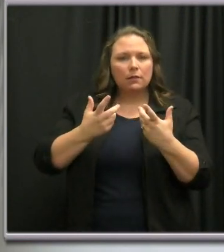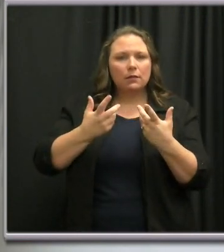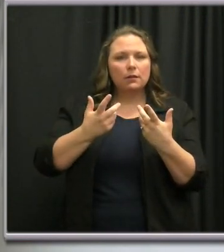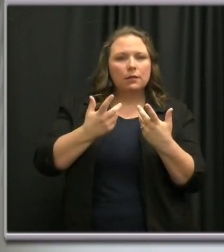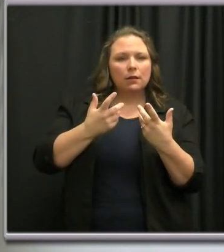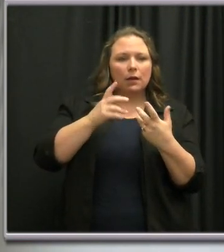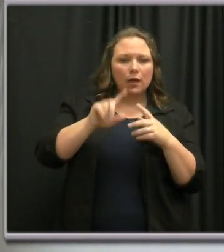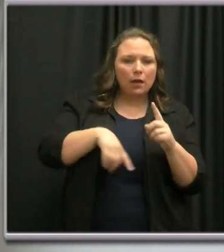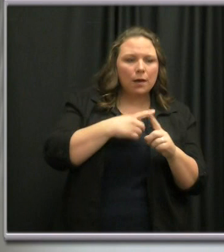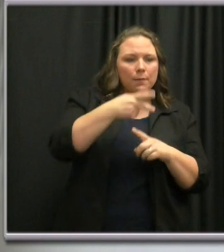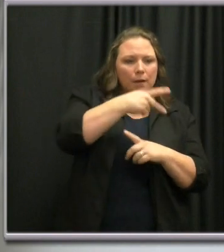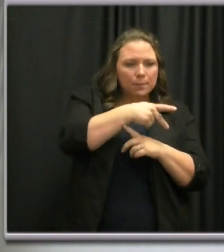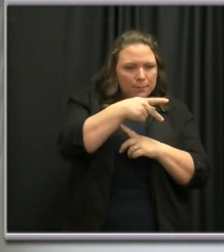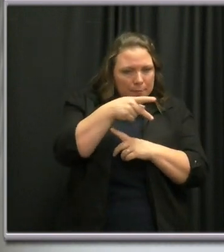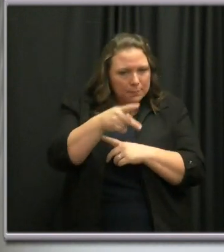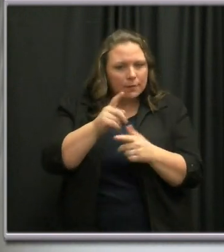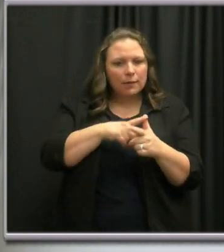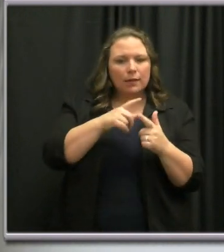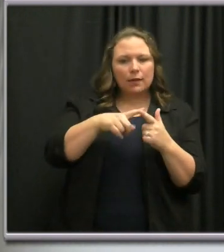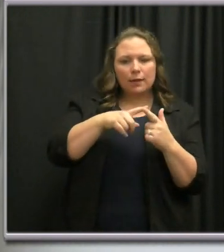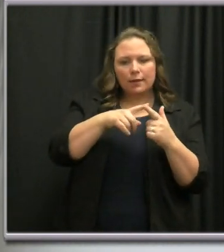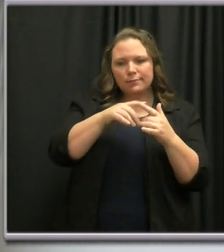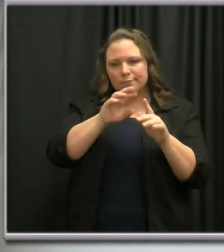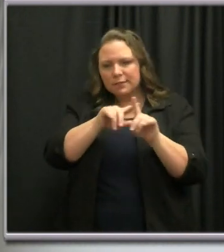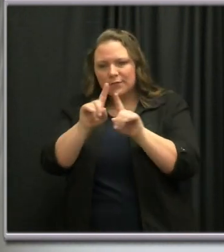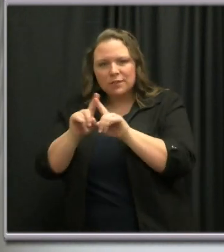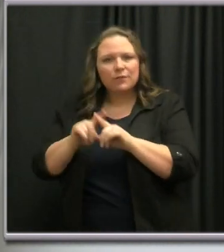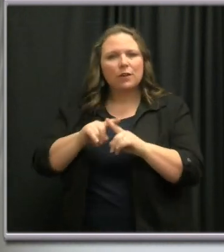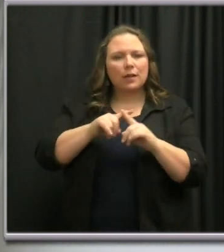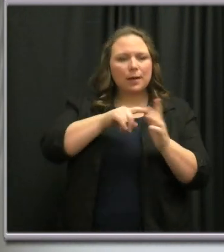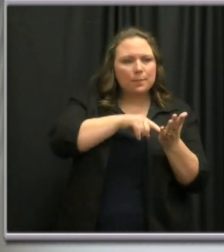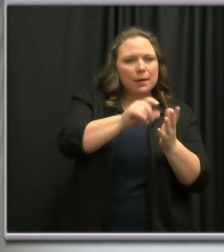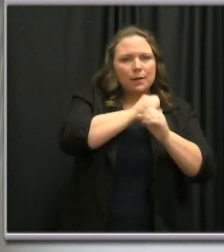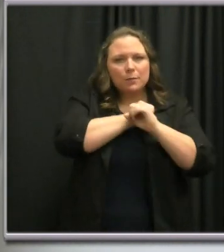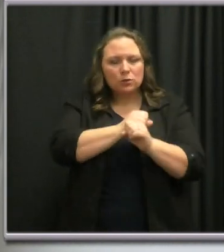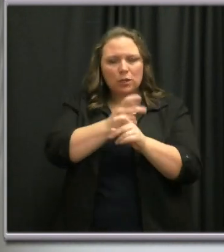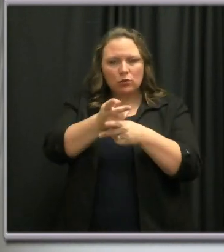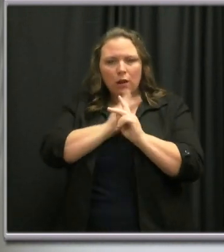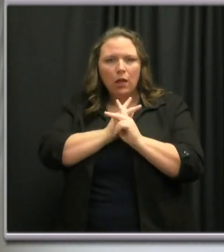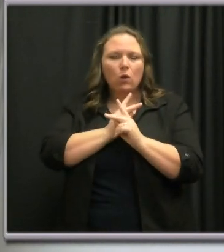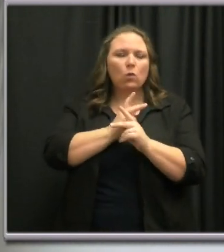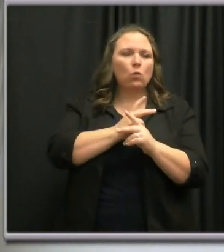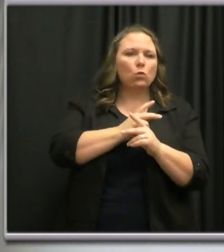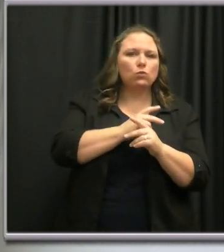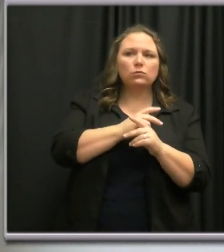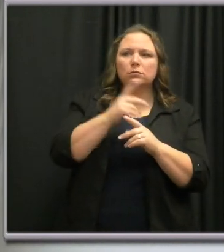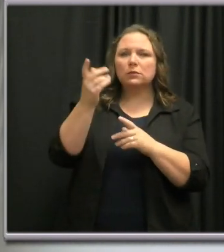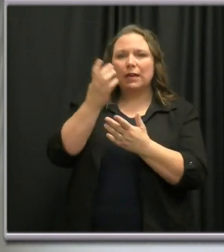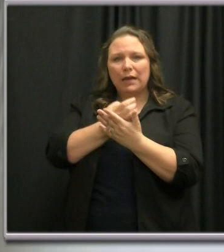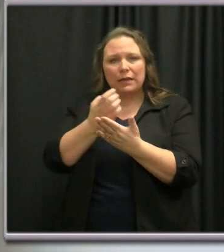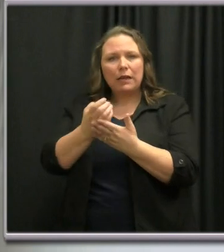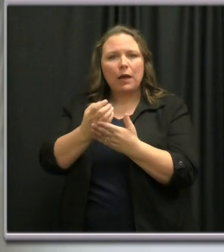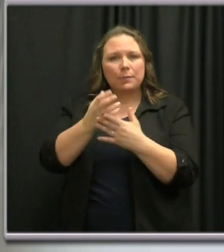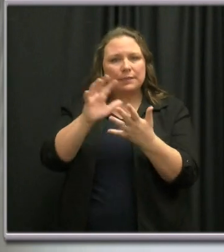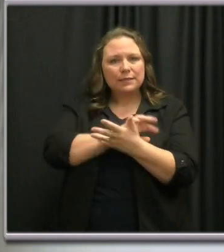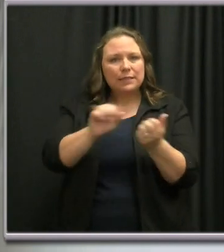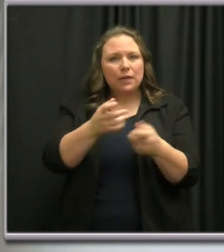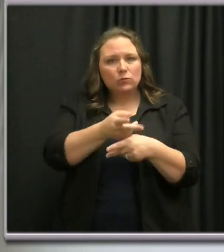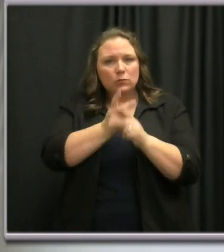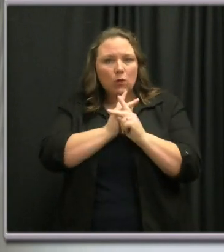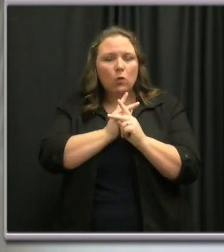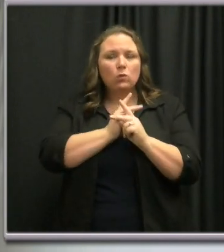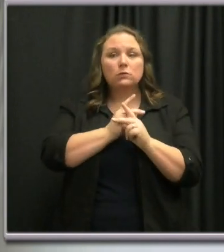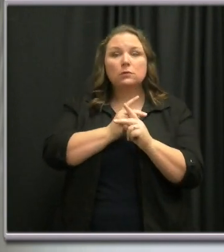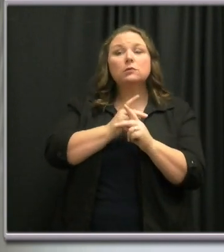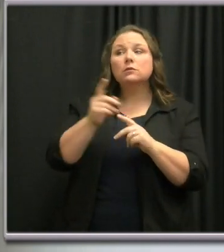the PPPLs, the EIDLs, the Payment Protection Program loans, the Economic Injury Disaster loans. Both apply